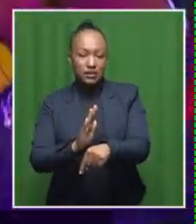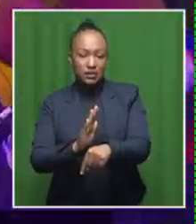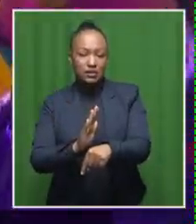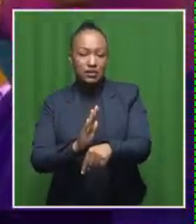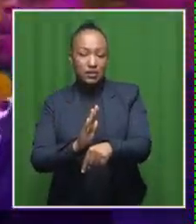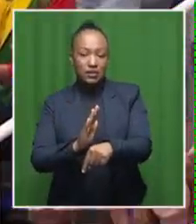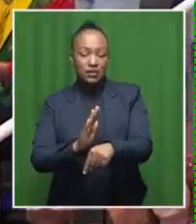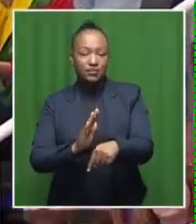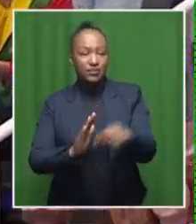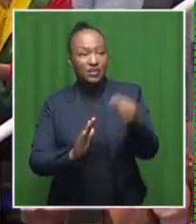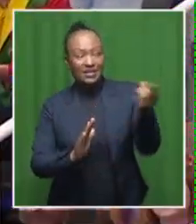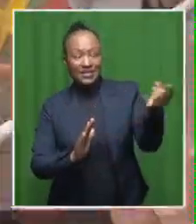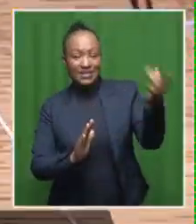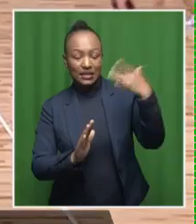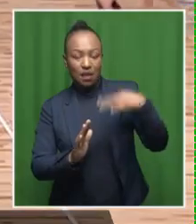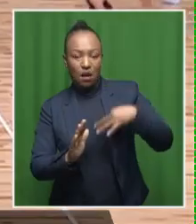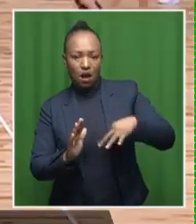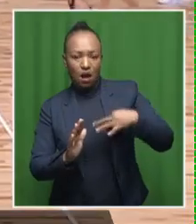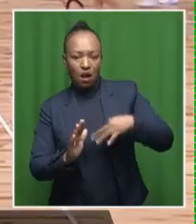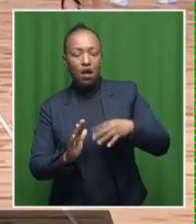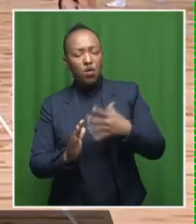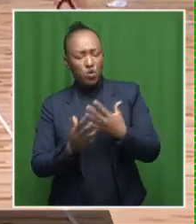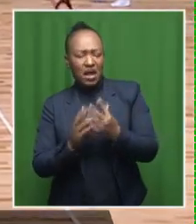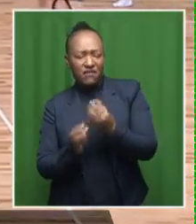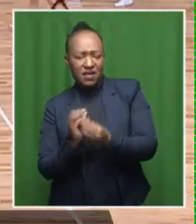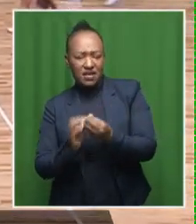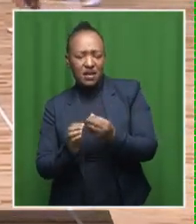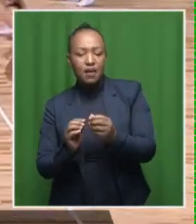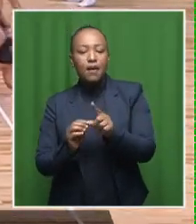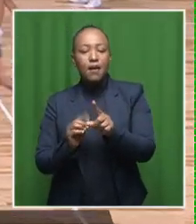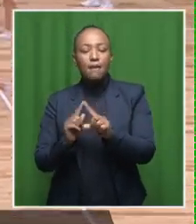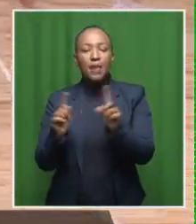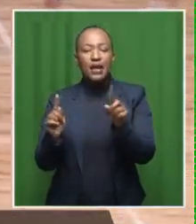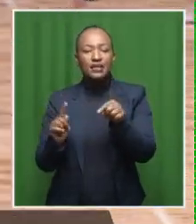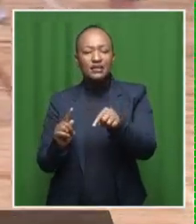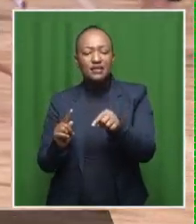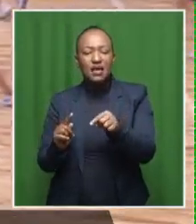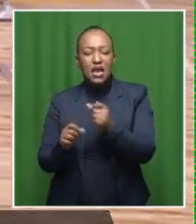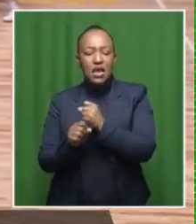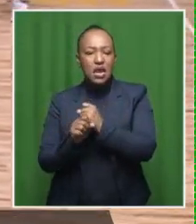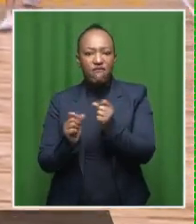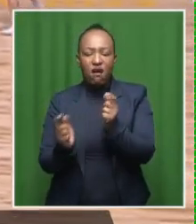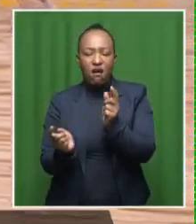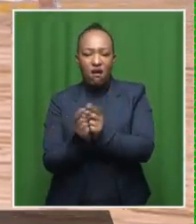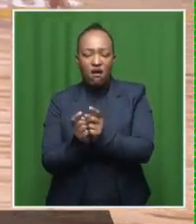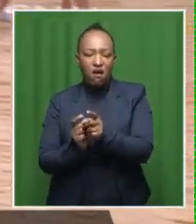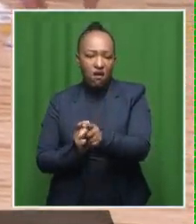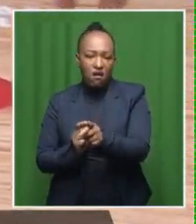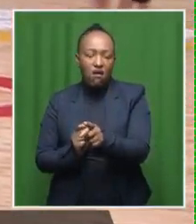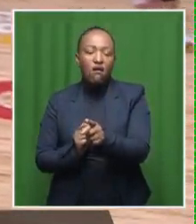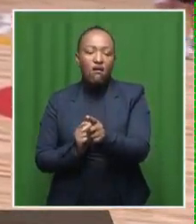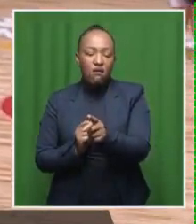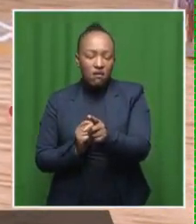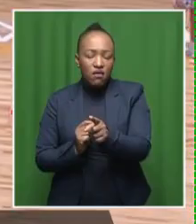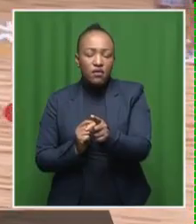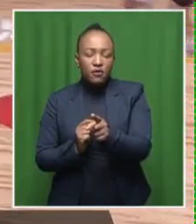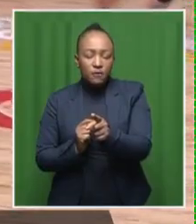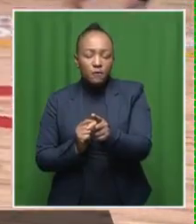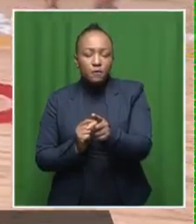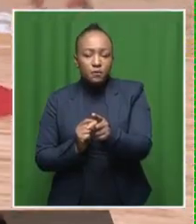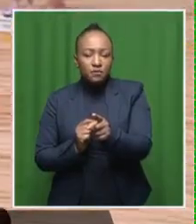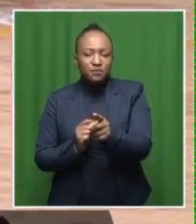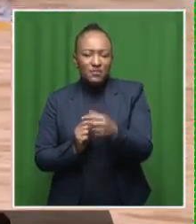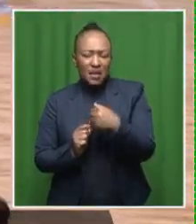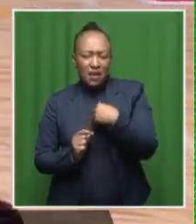the Sunshine Girls. I stand to be corrected with this, but with them having not met them, I don't think they actually